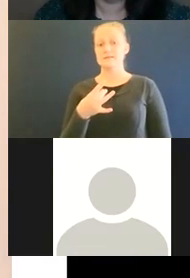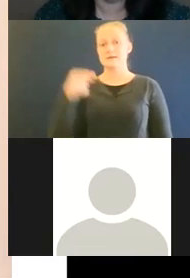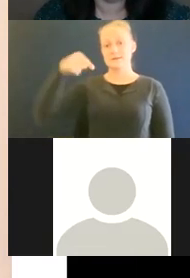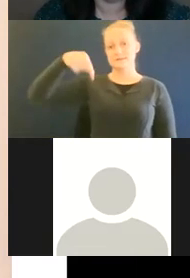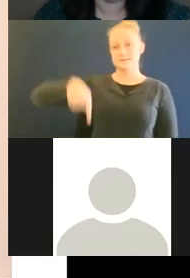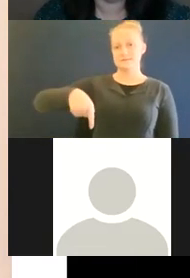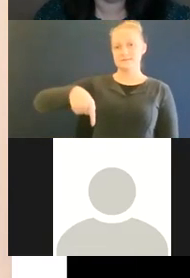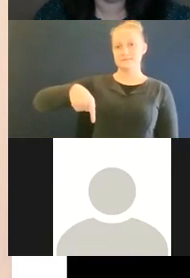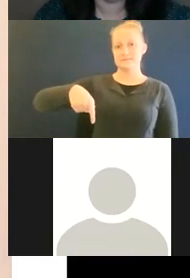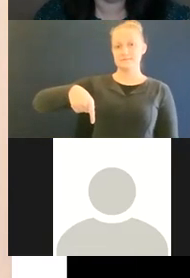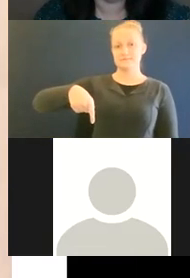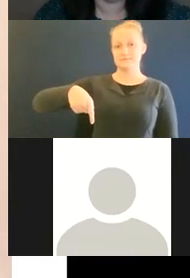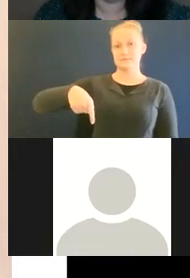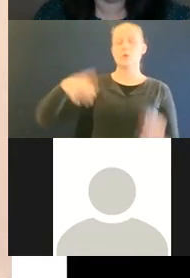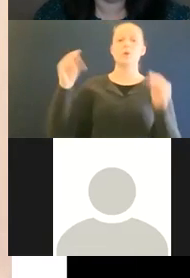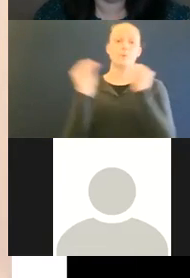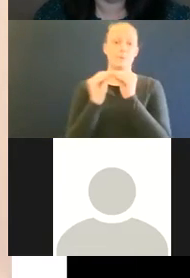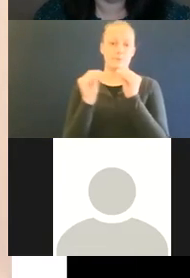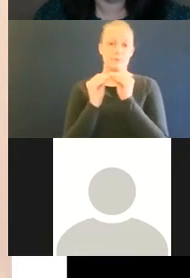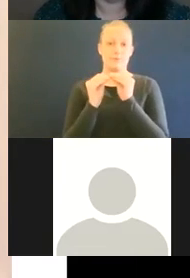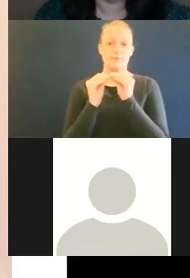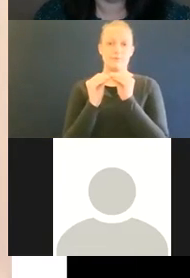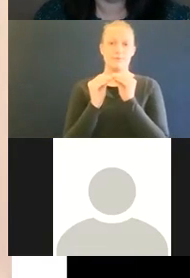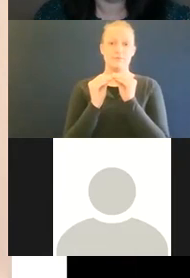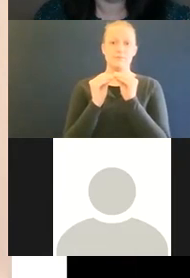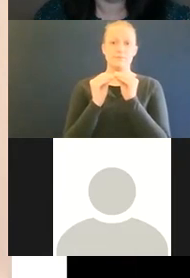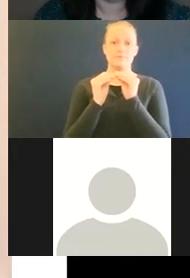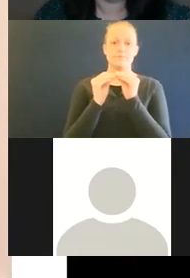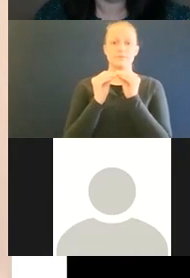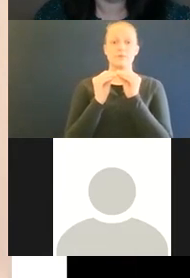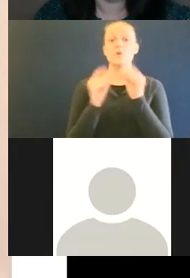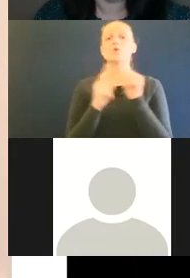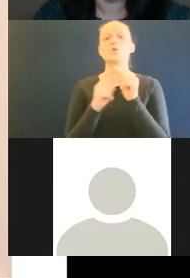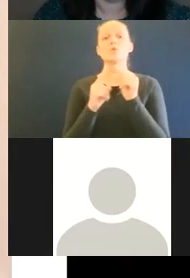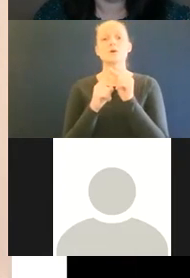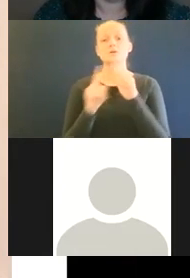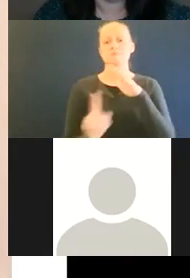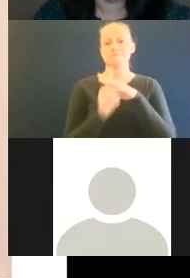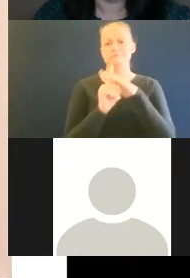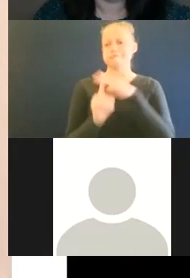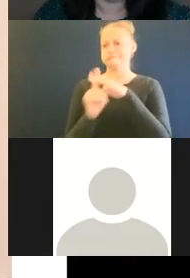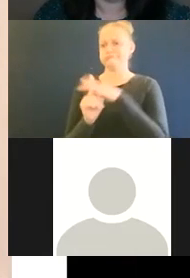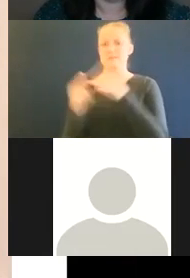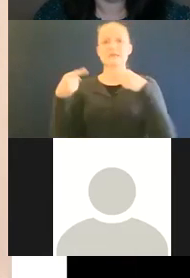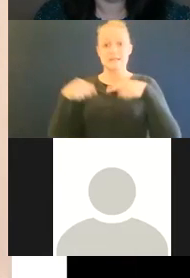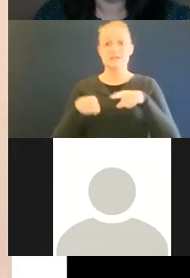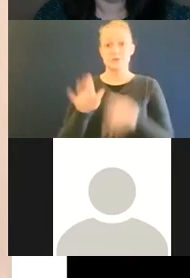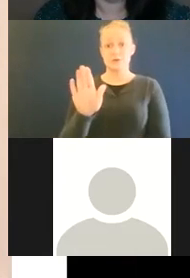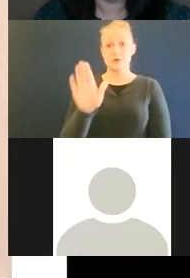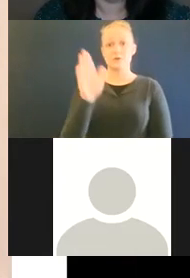down, or more. Those are words that come up frequently throughout our